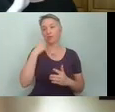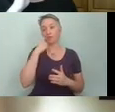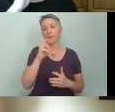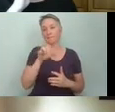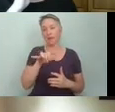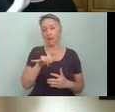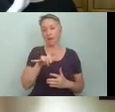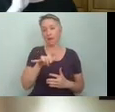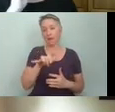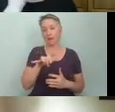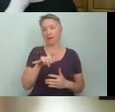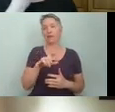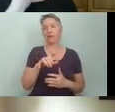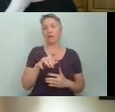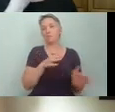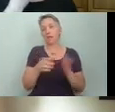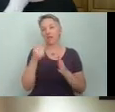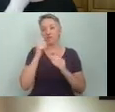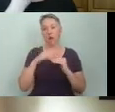at least 14 months.